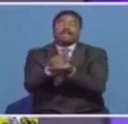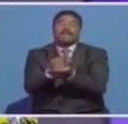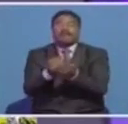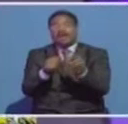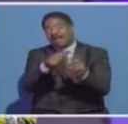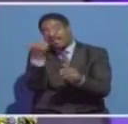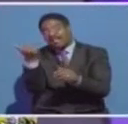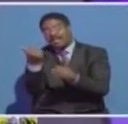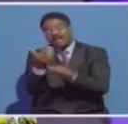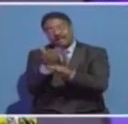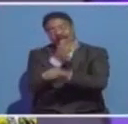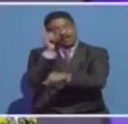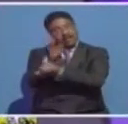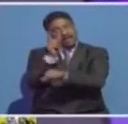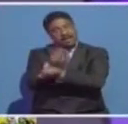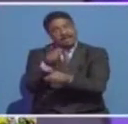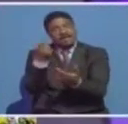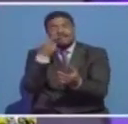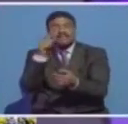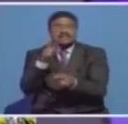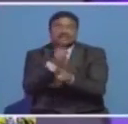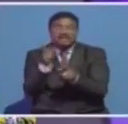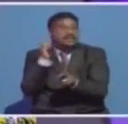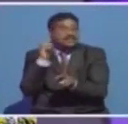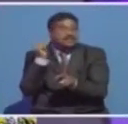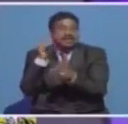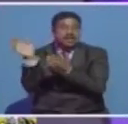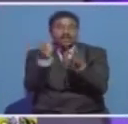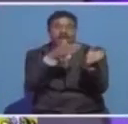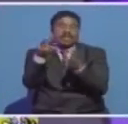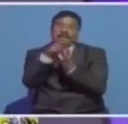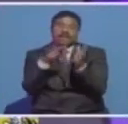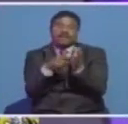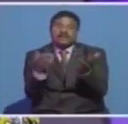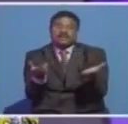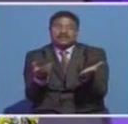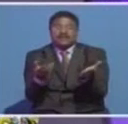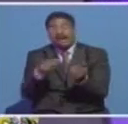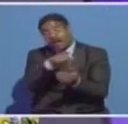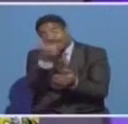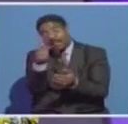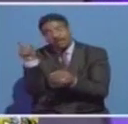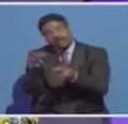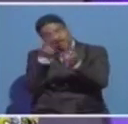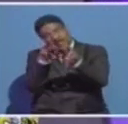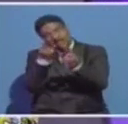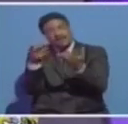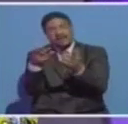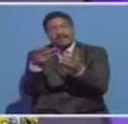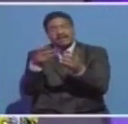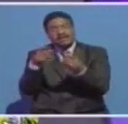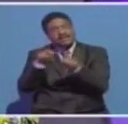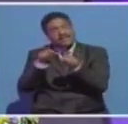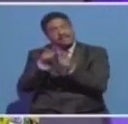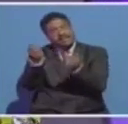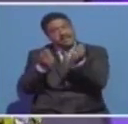systems, like I said, is just listening to the weather report. Other warning systems could be observation of traffic rules. You are told